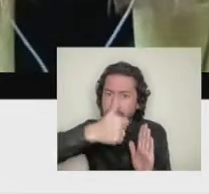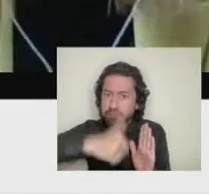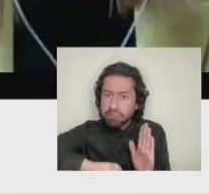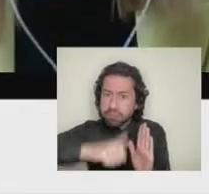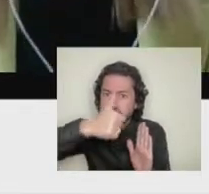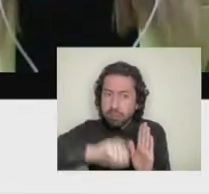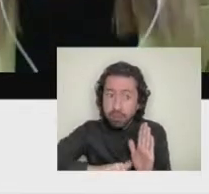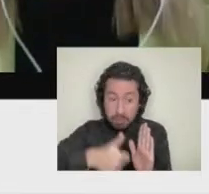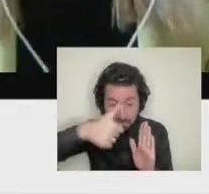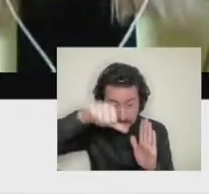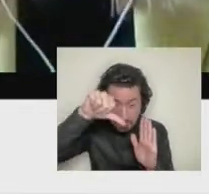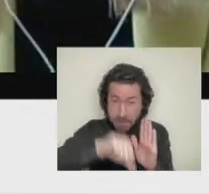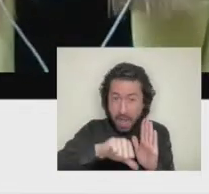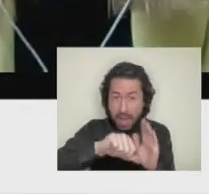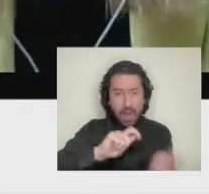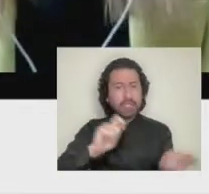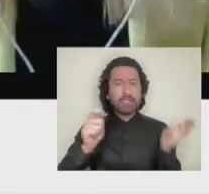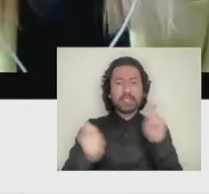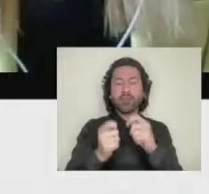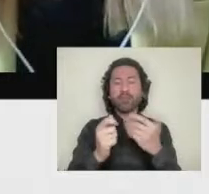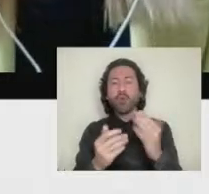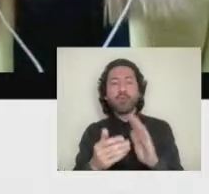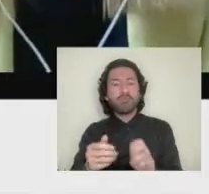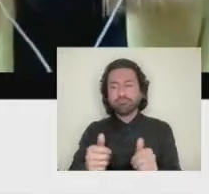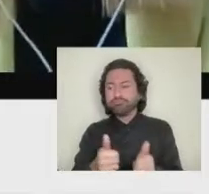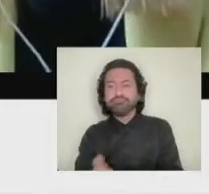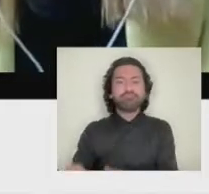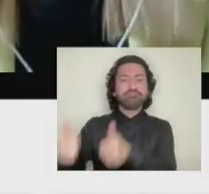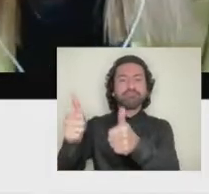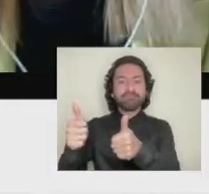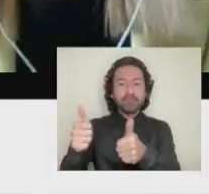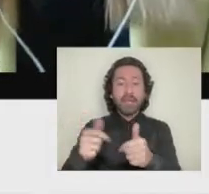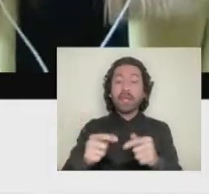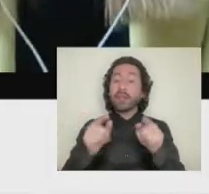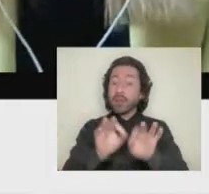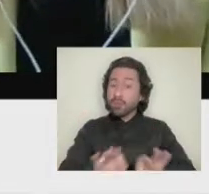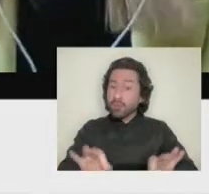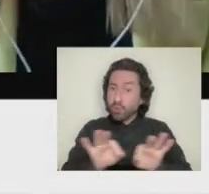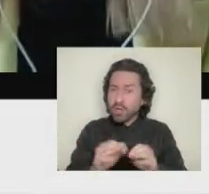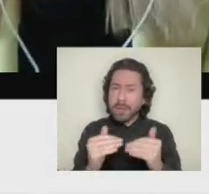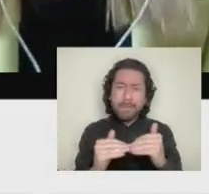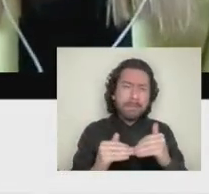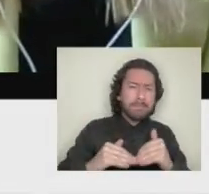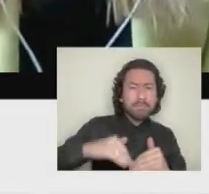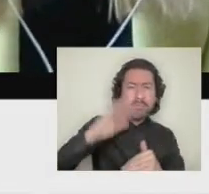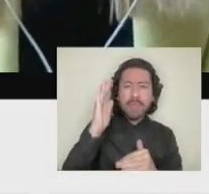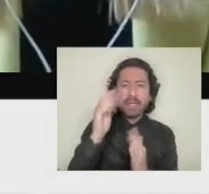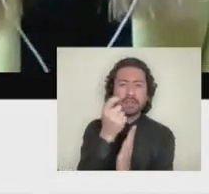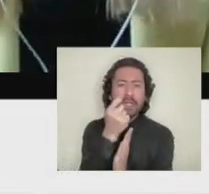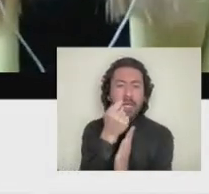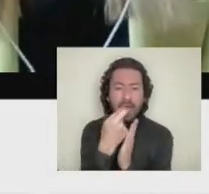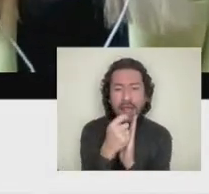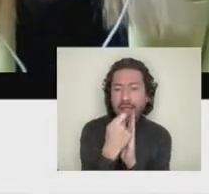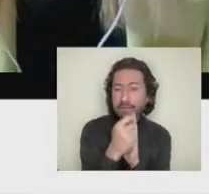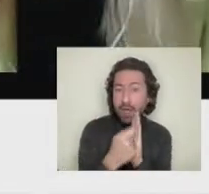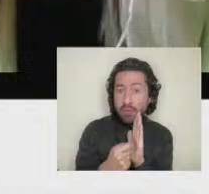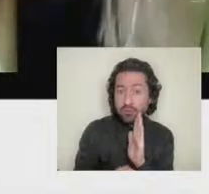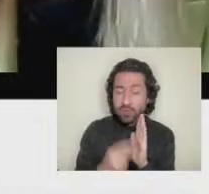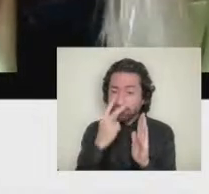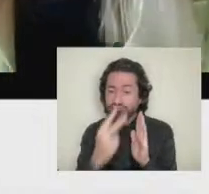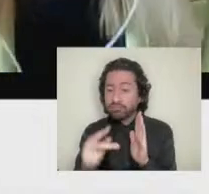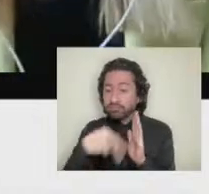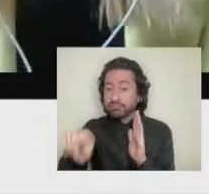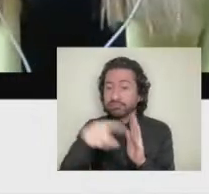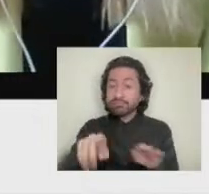to conduct evaluations so that we can introduce improvements, to invest more on teaching evaluations